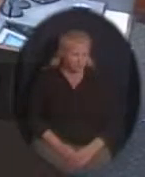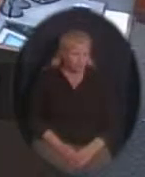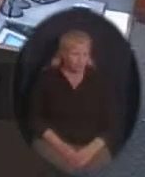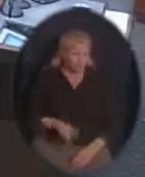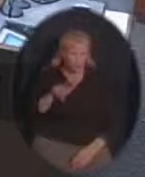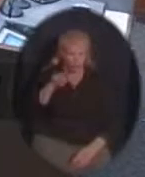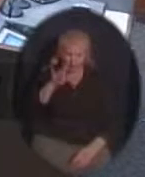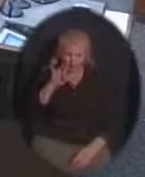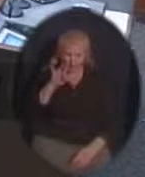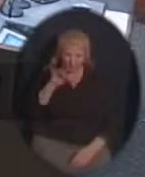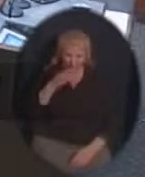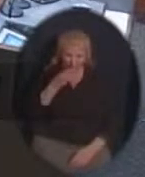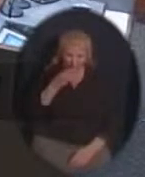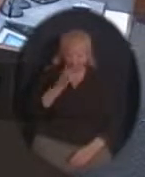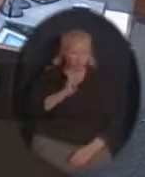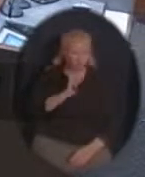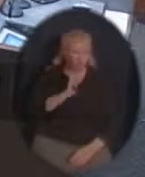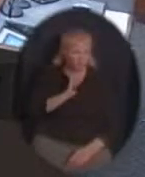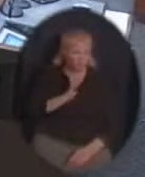28th is fine.